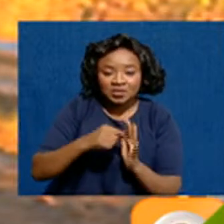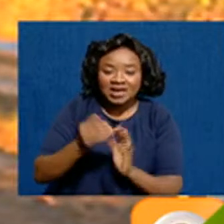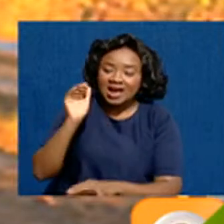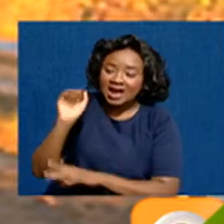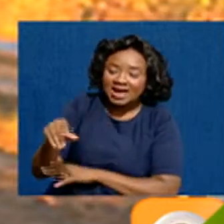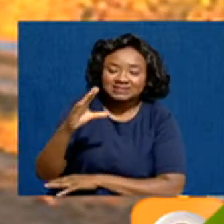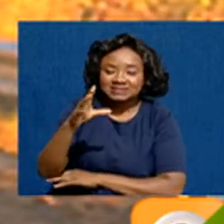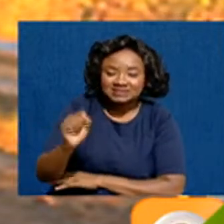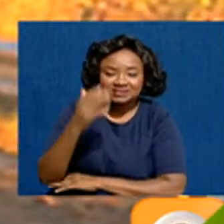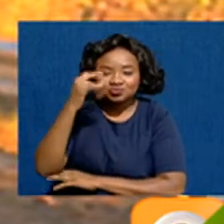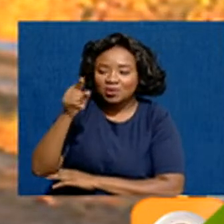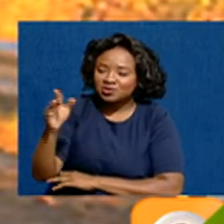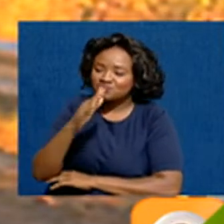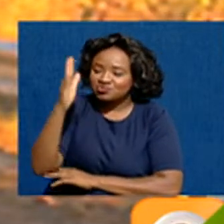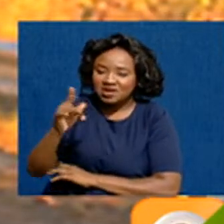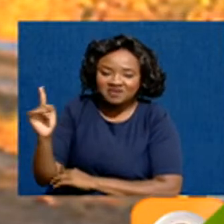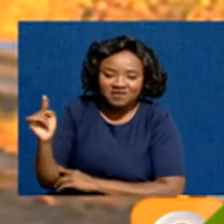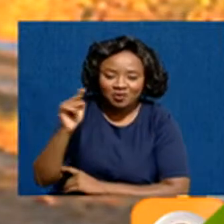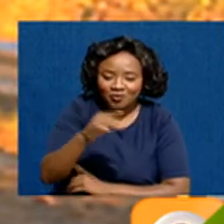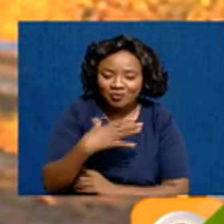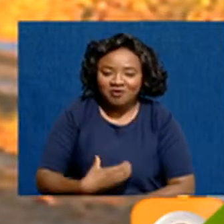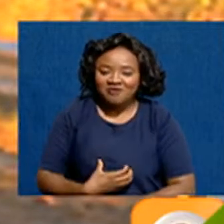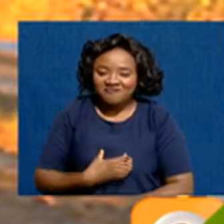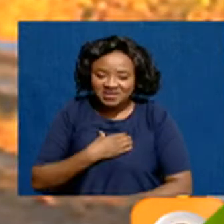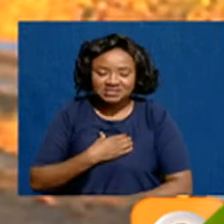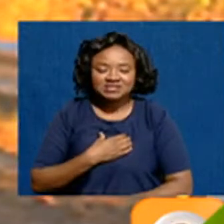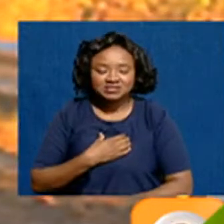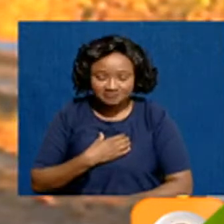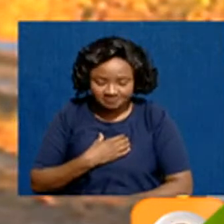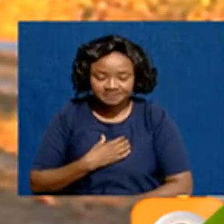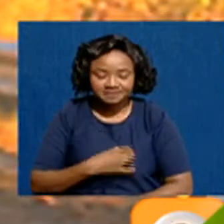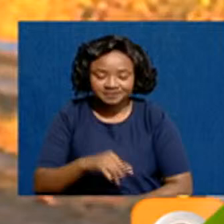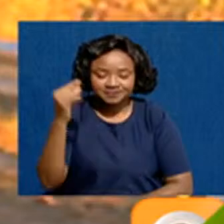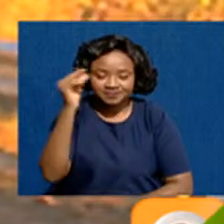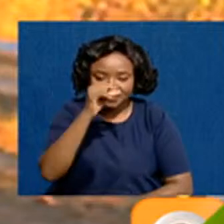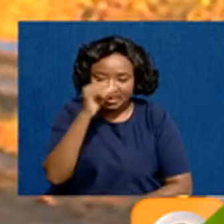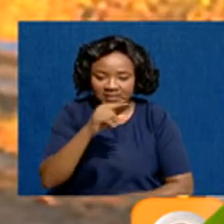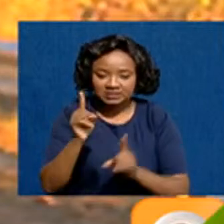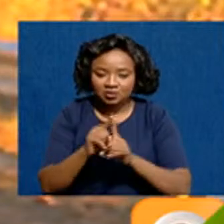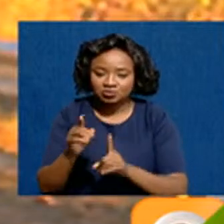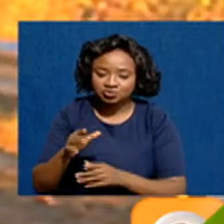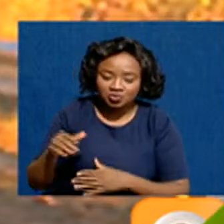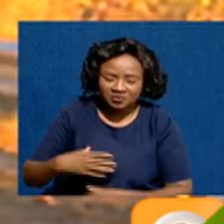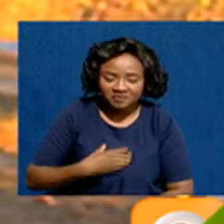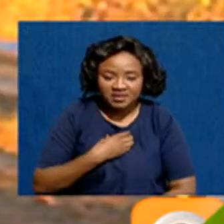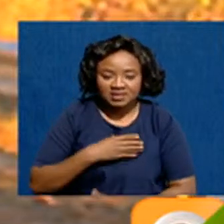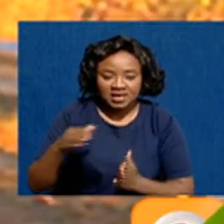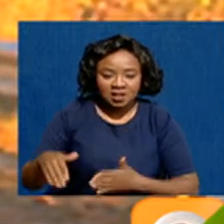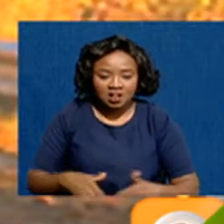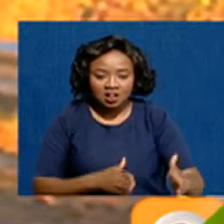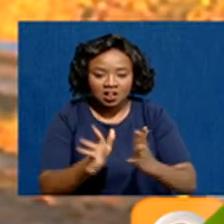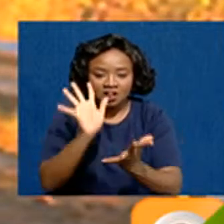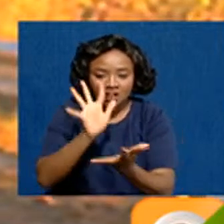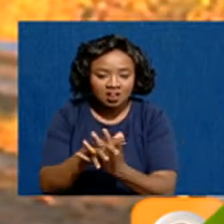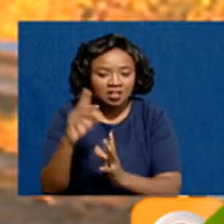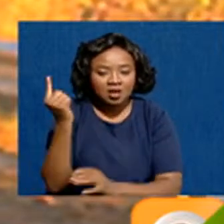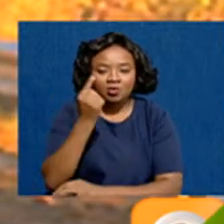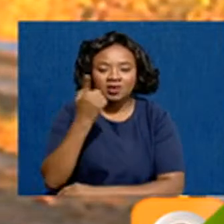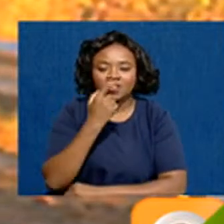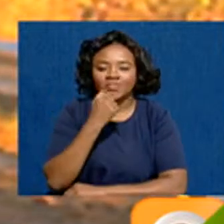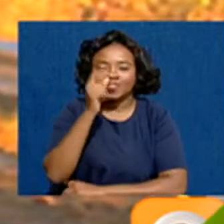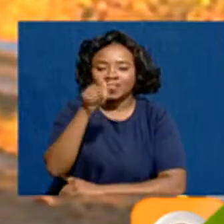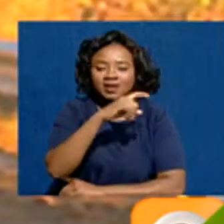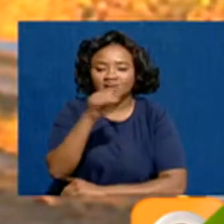has not visited Garissa and Tana River, where 14 people are still missing. Zero support from the government, only Kenya Red Cross carrying out the